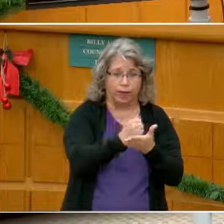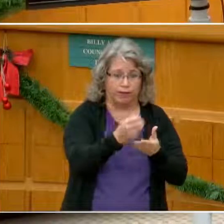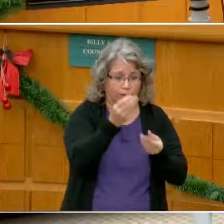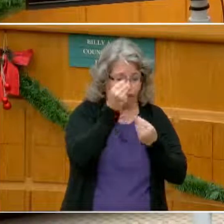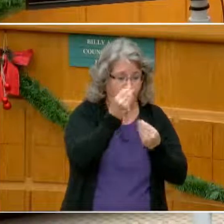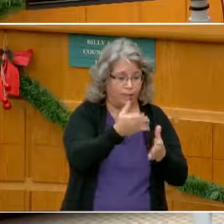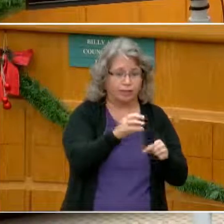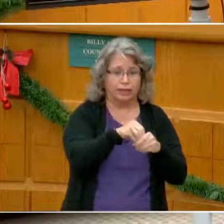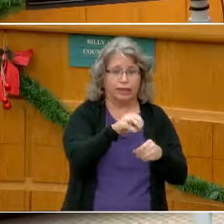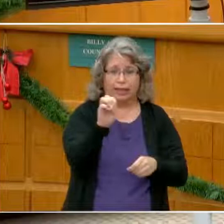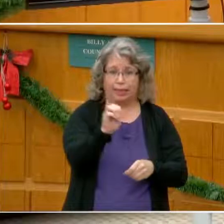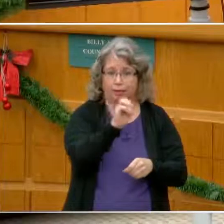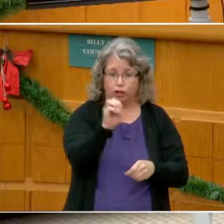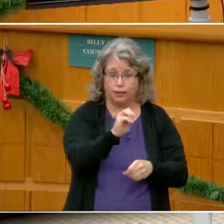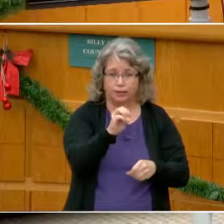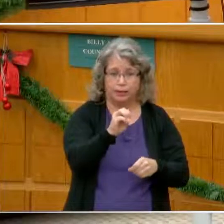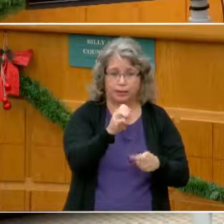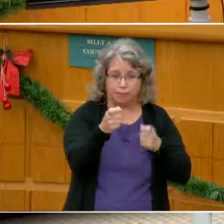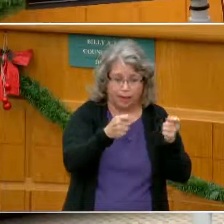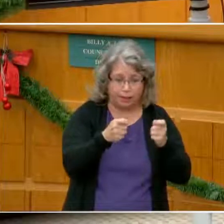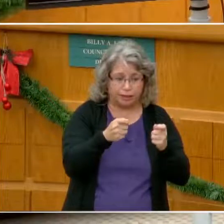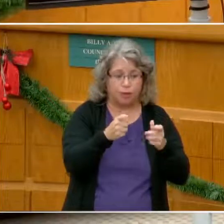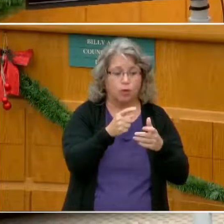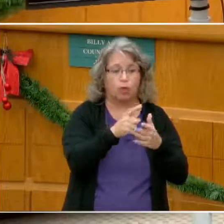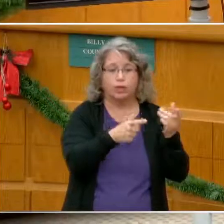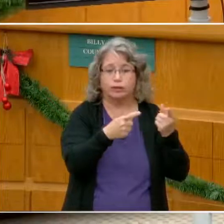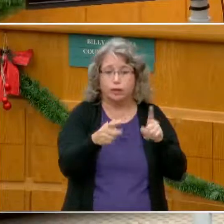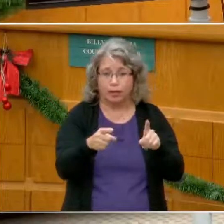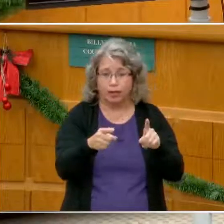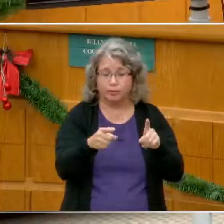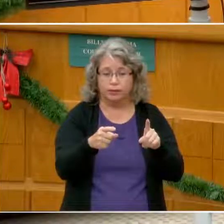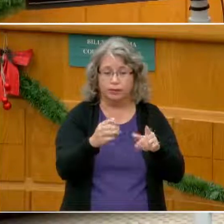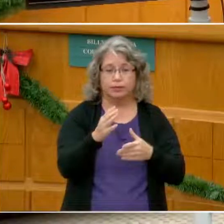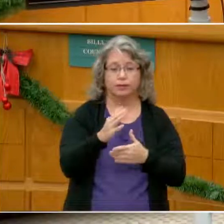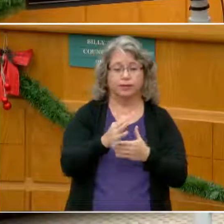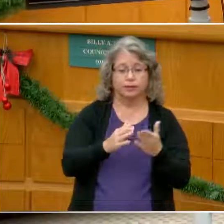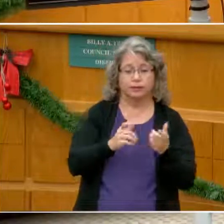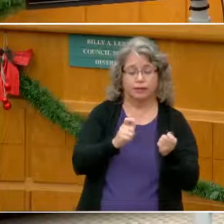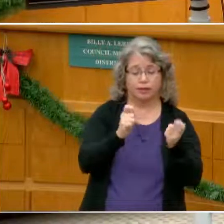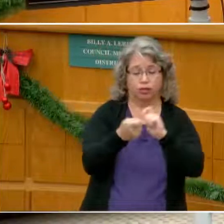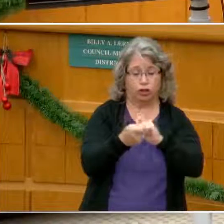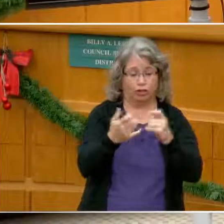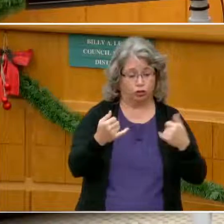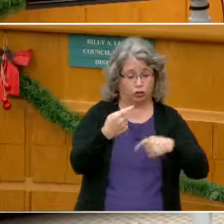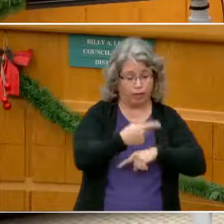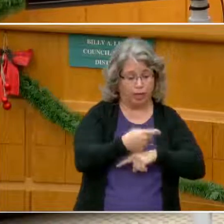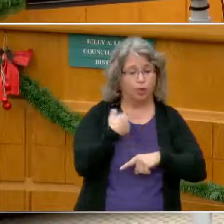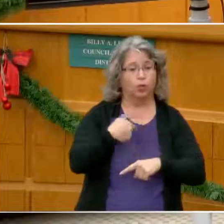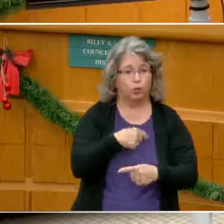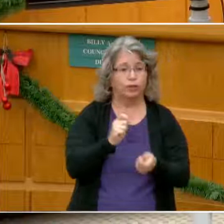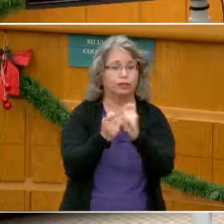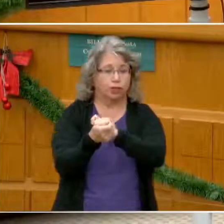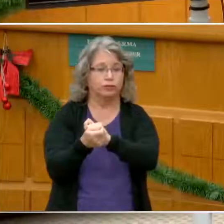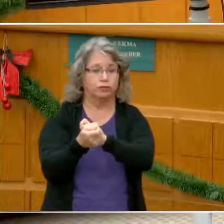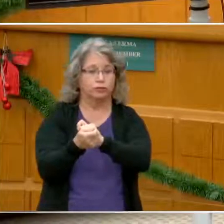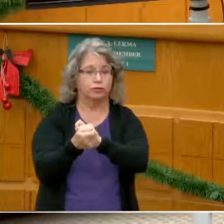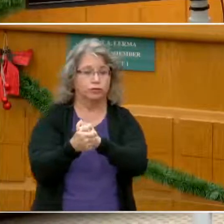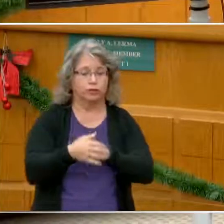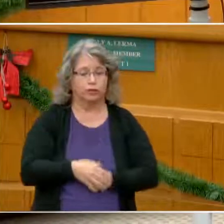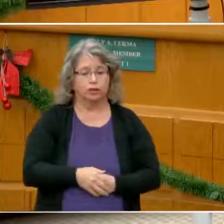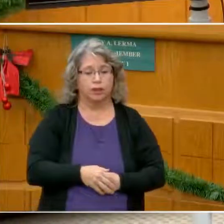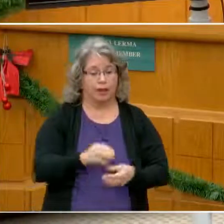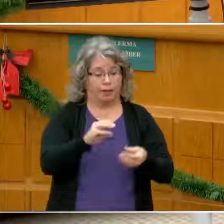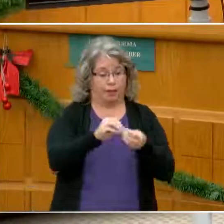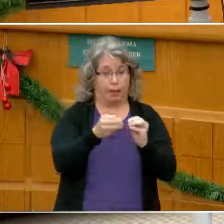going on. And something changed today. And so we changed too. So the number I'm going to